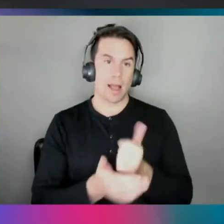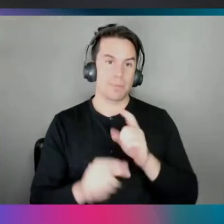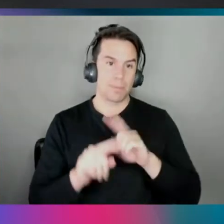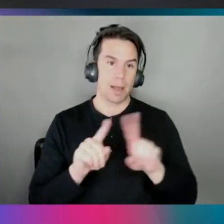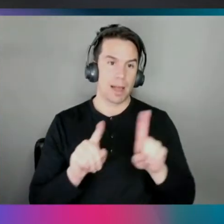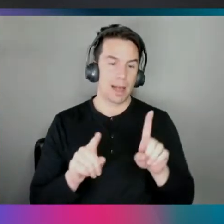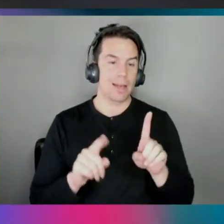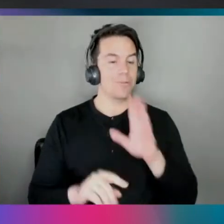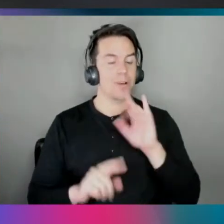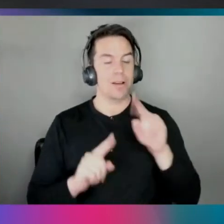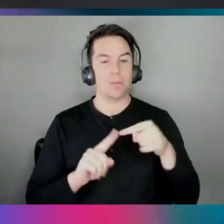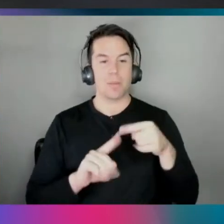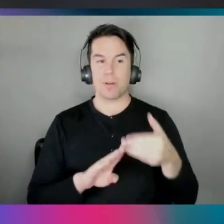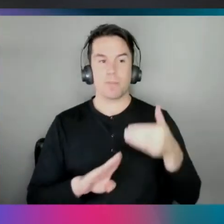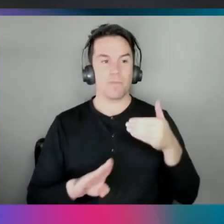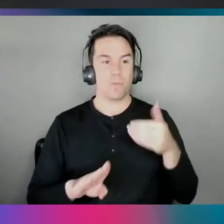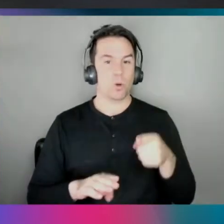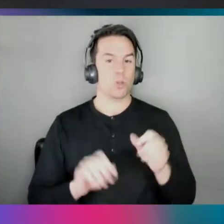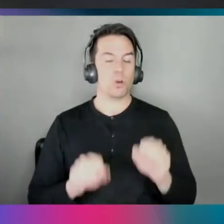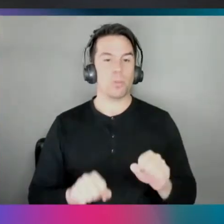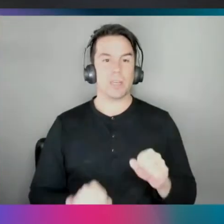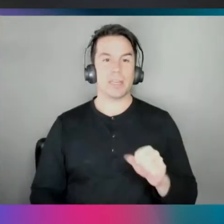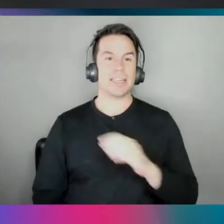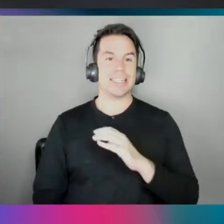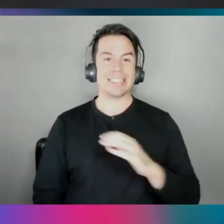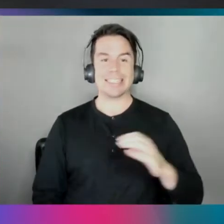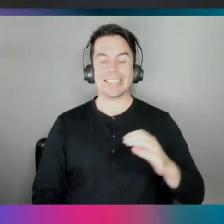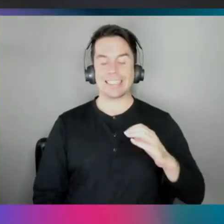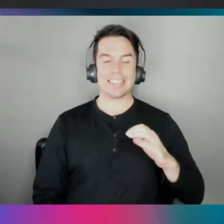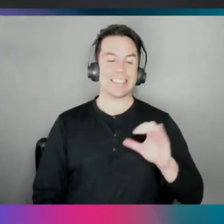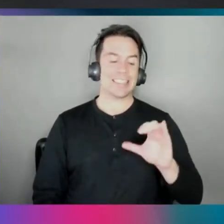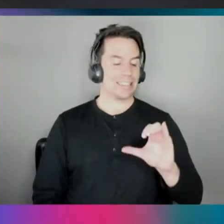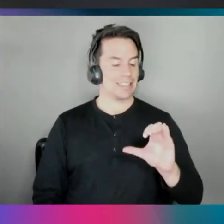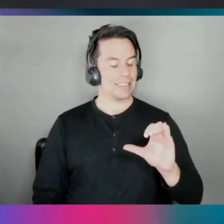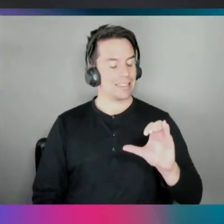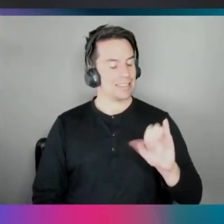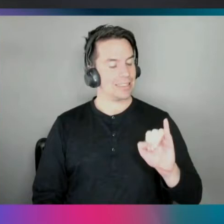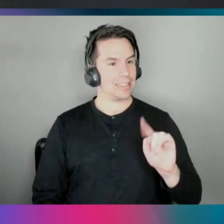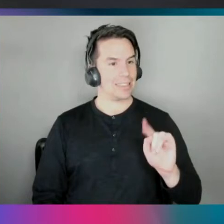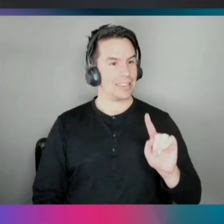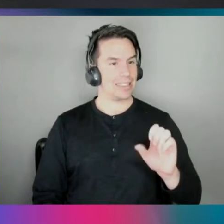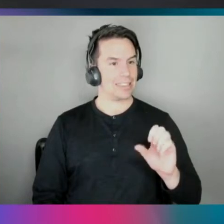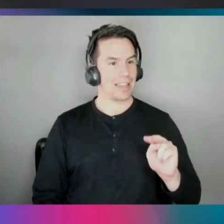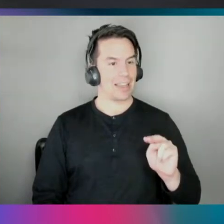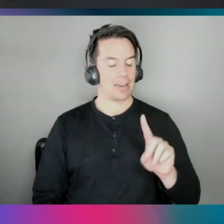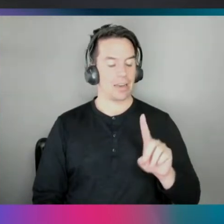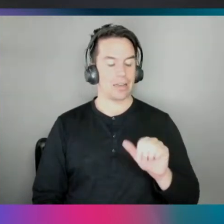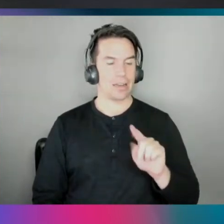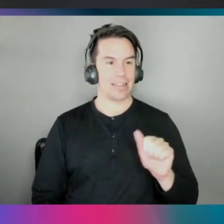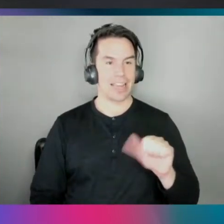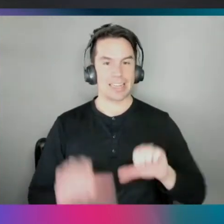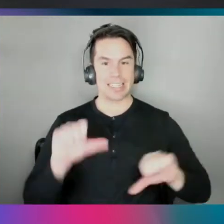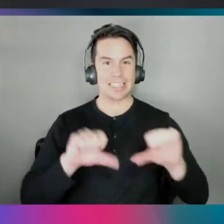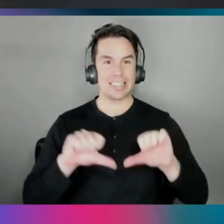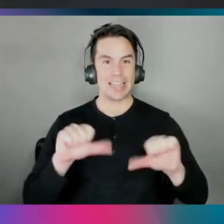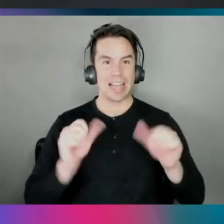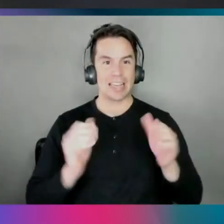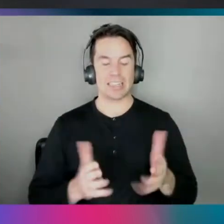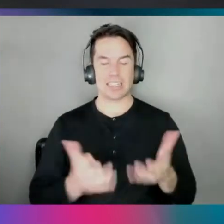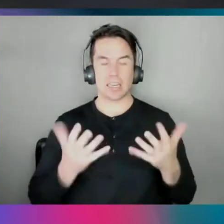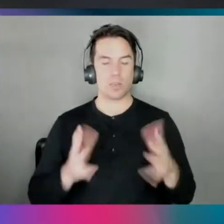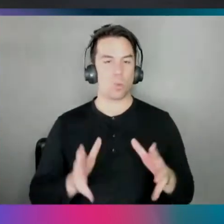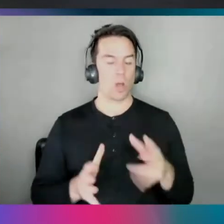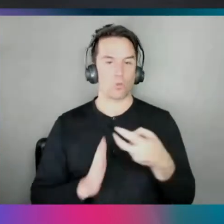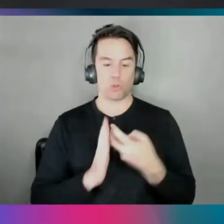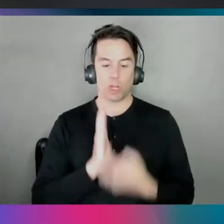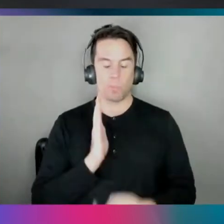mean, you can be a citizen data scientist that doesn't want to use and get into all this. If I can give you the data, can you give me